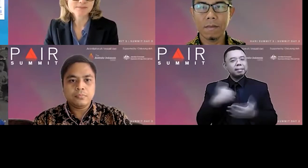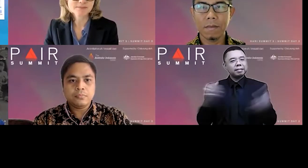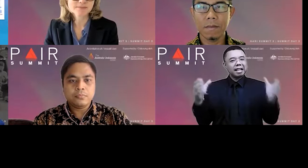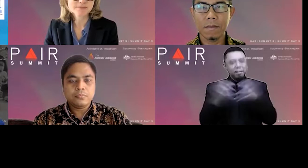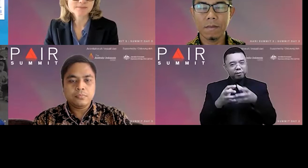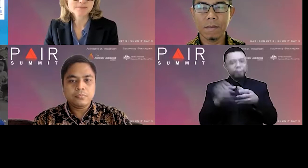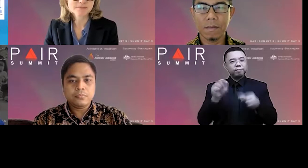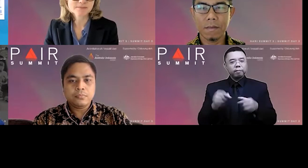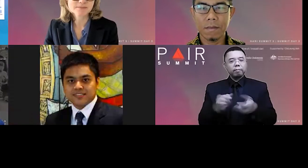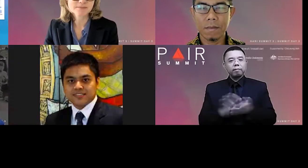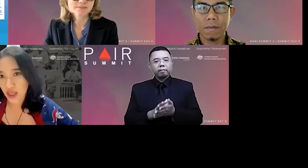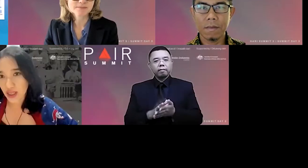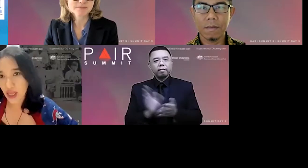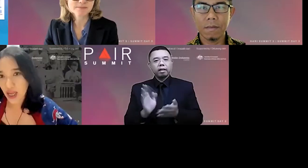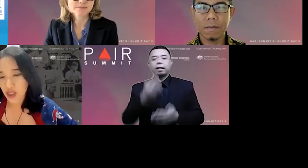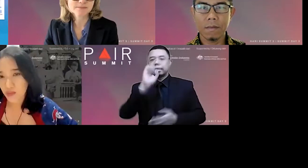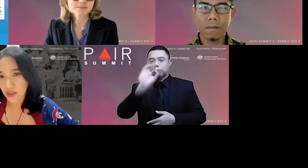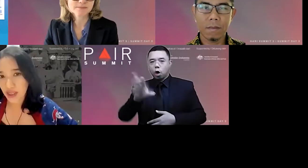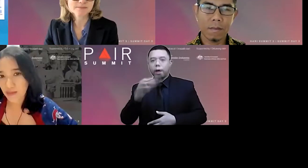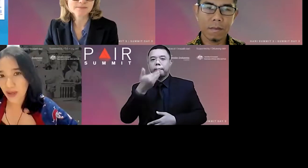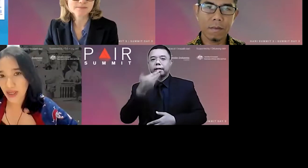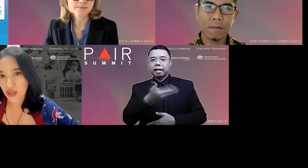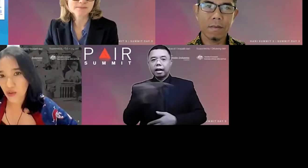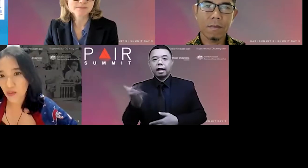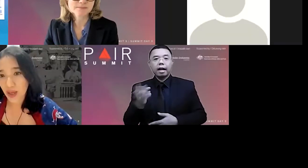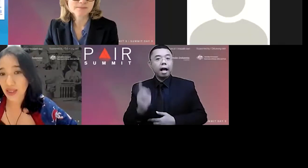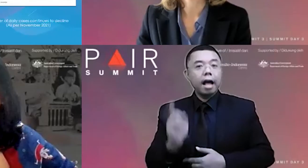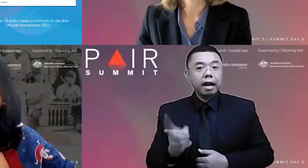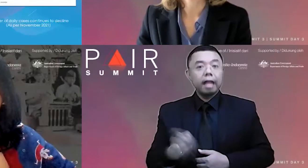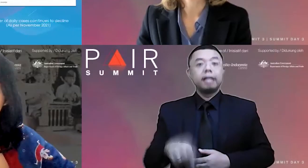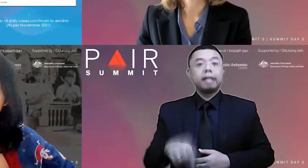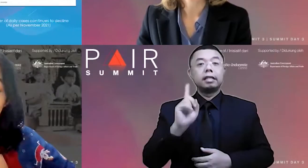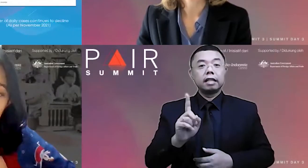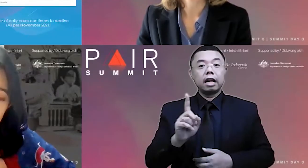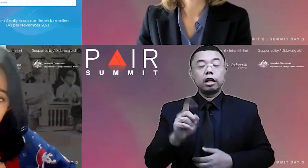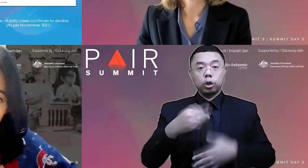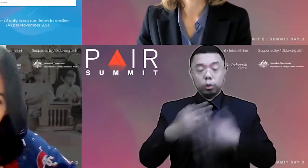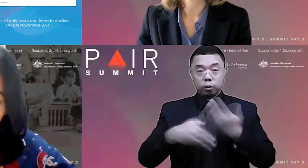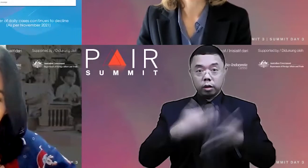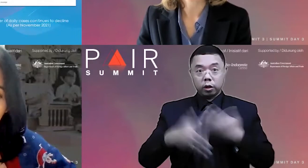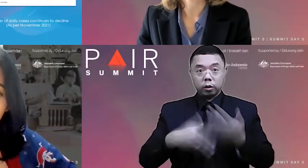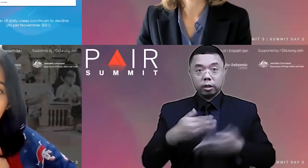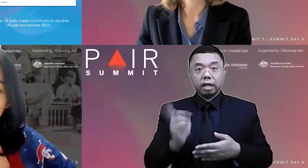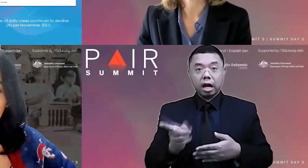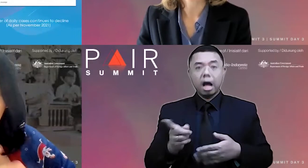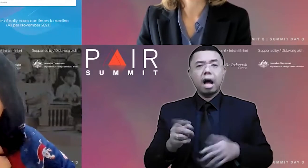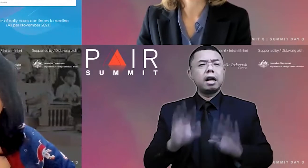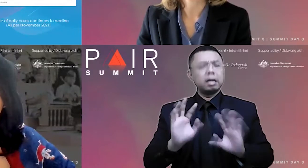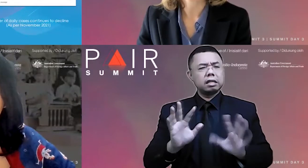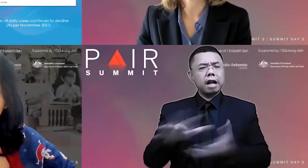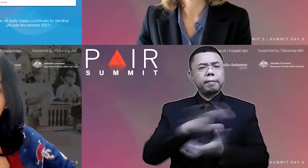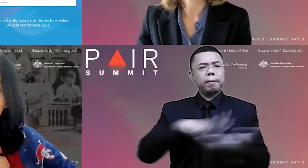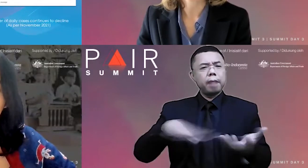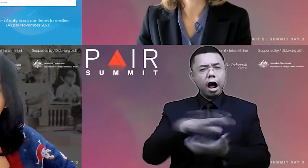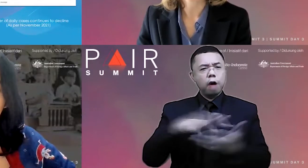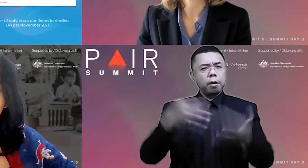indeed one of the industry that has been impacted so badly is traveling and tourism. And just like Pak